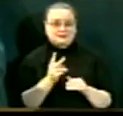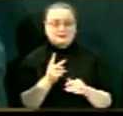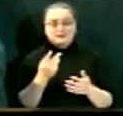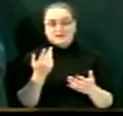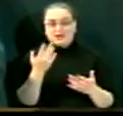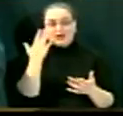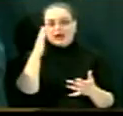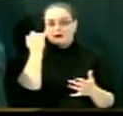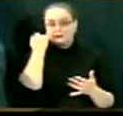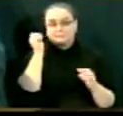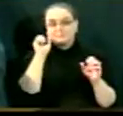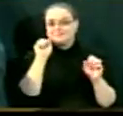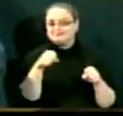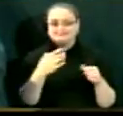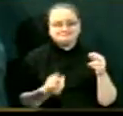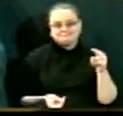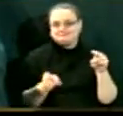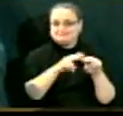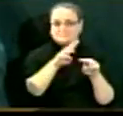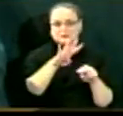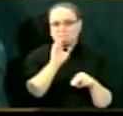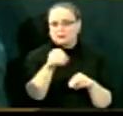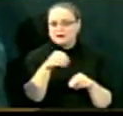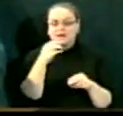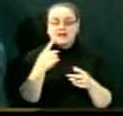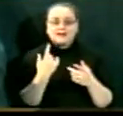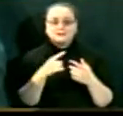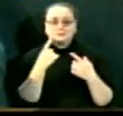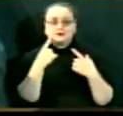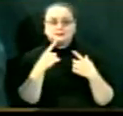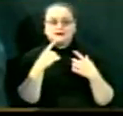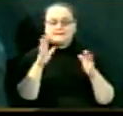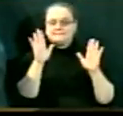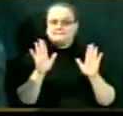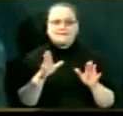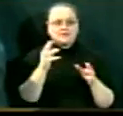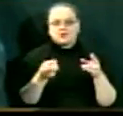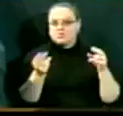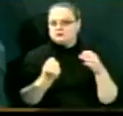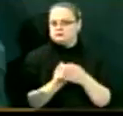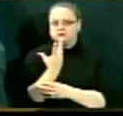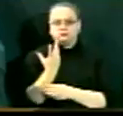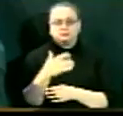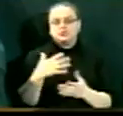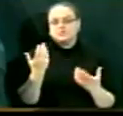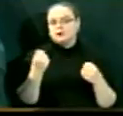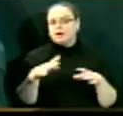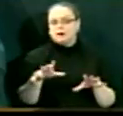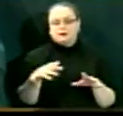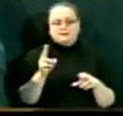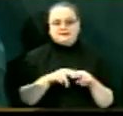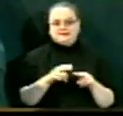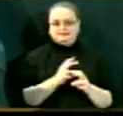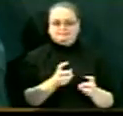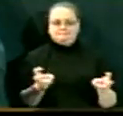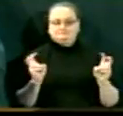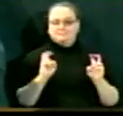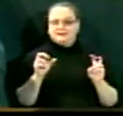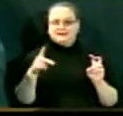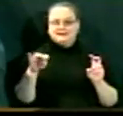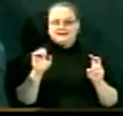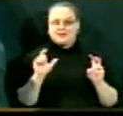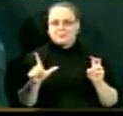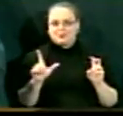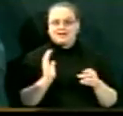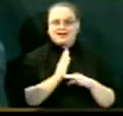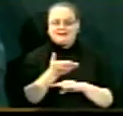know that we'll get to 4% unless there's some miraculous new revenue growth. So I don't want us to be sitting here in April